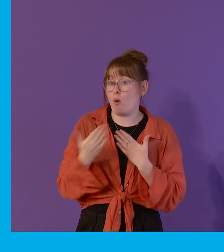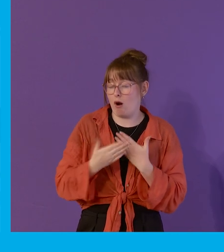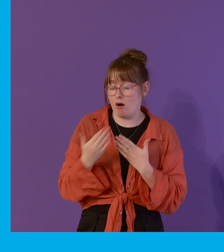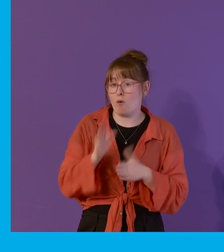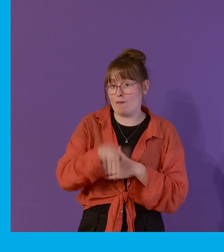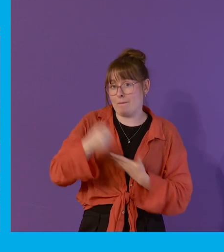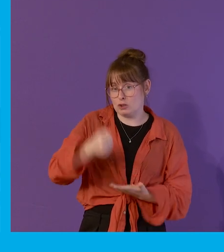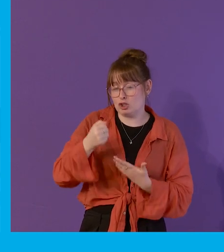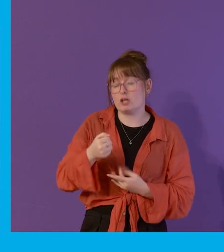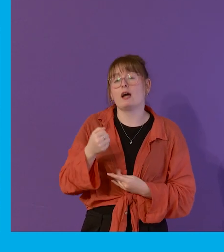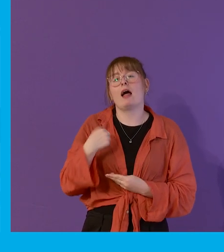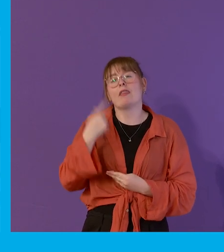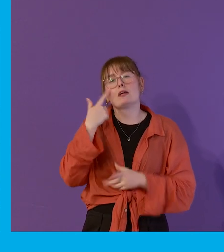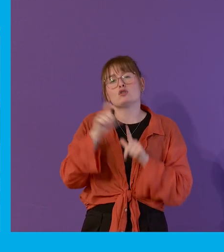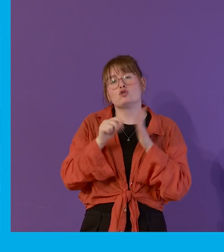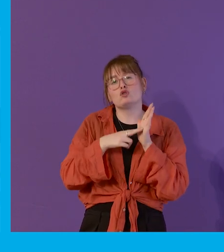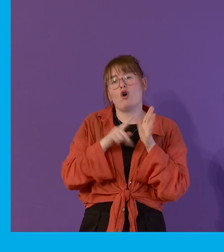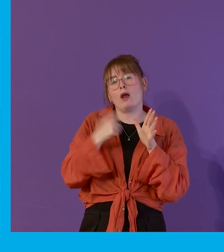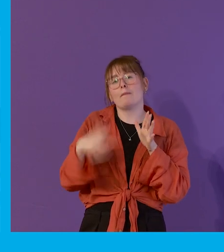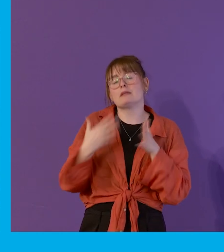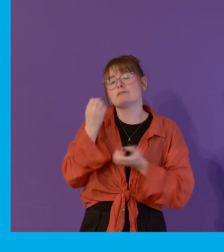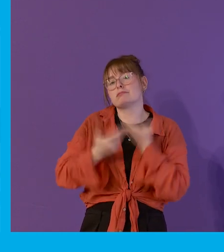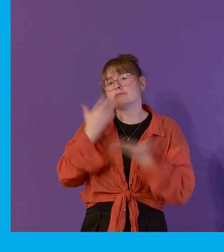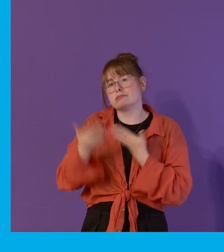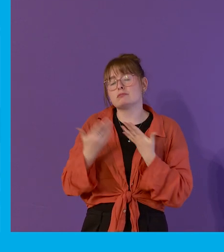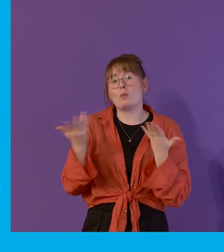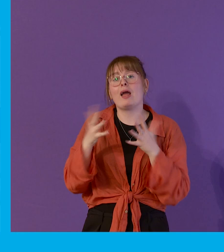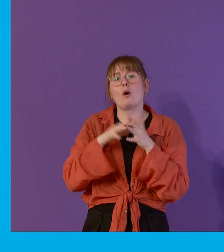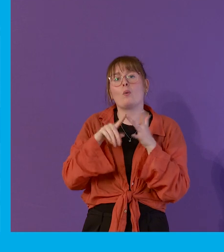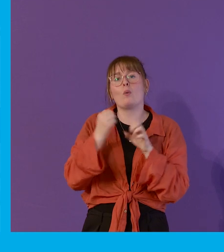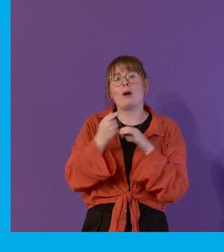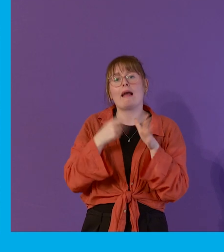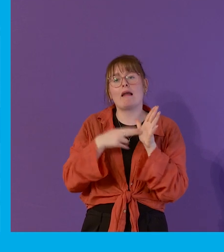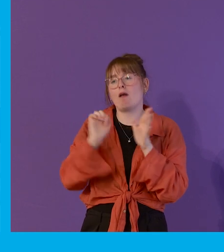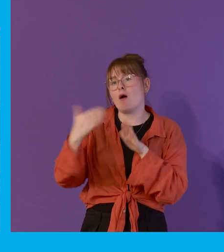things. And I think what Donna's been describing in Wigan and